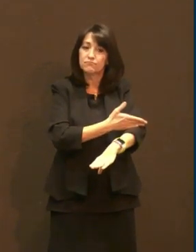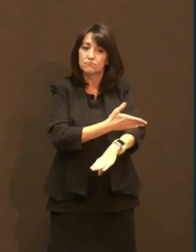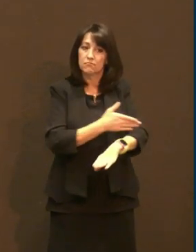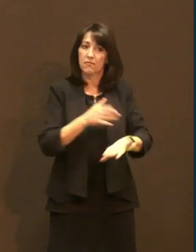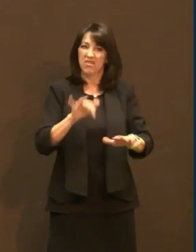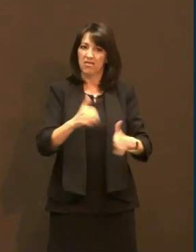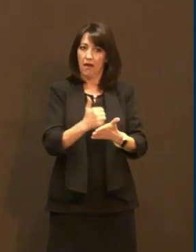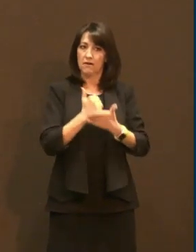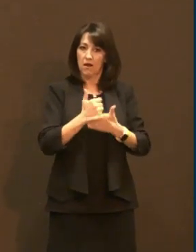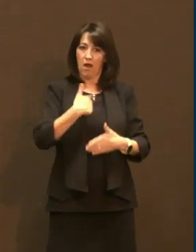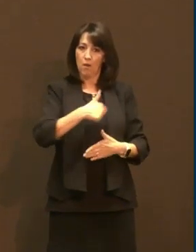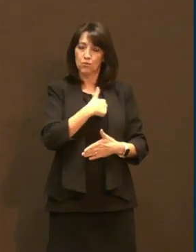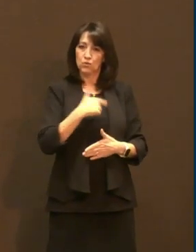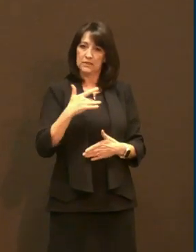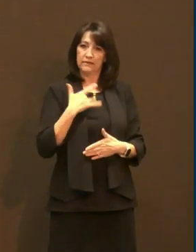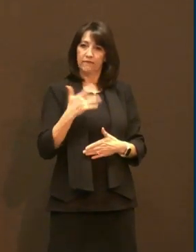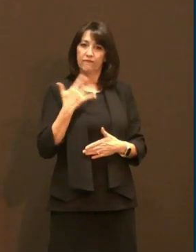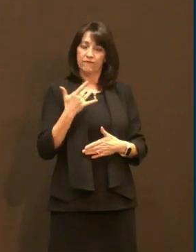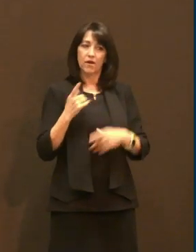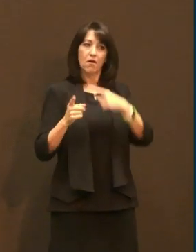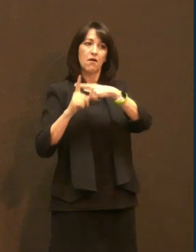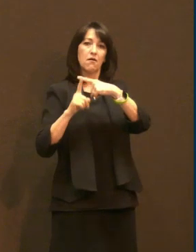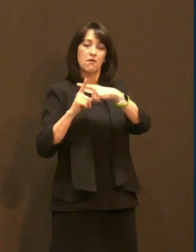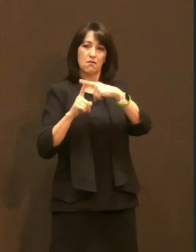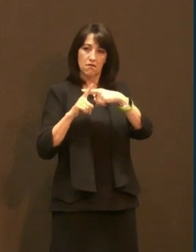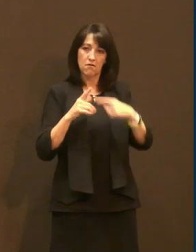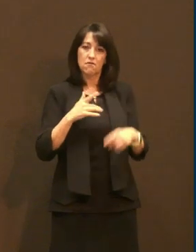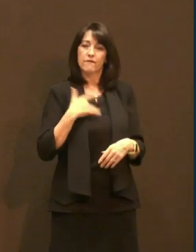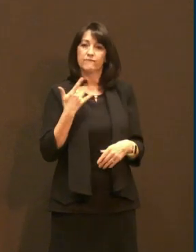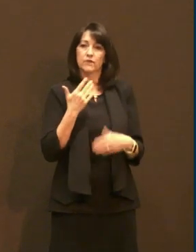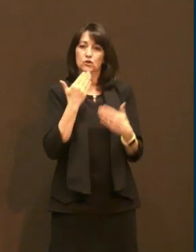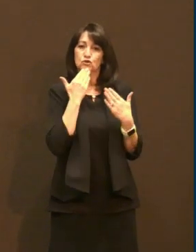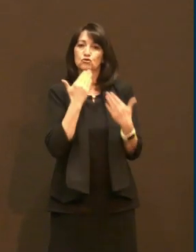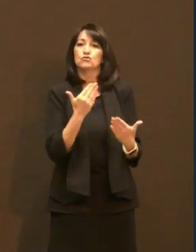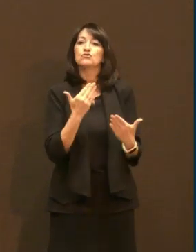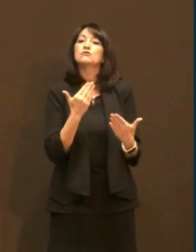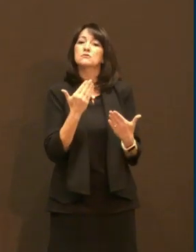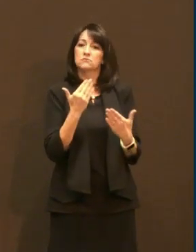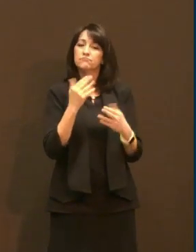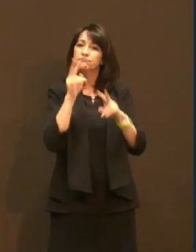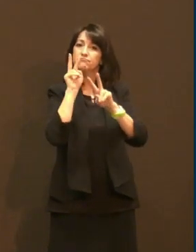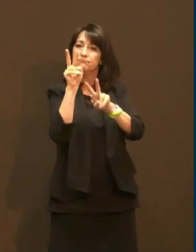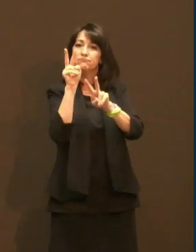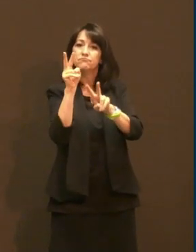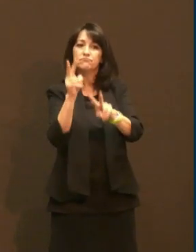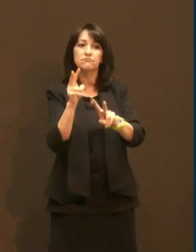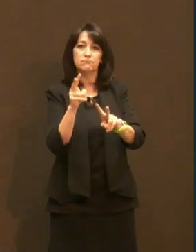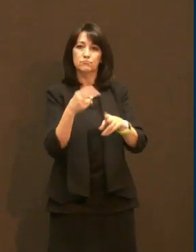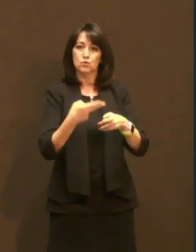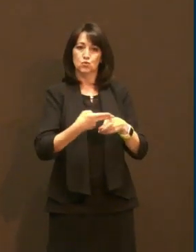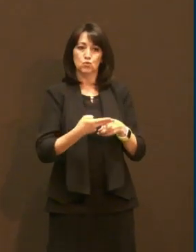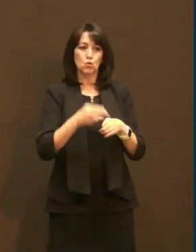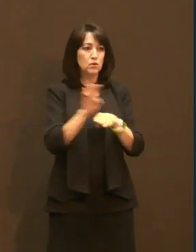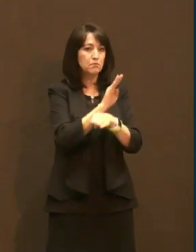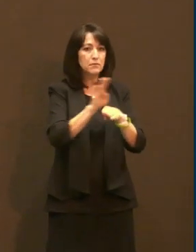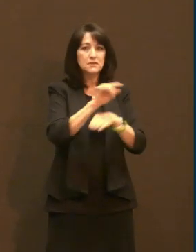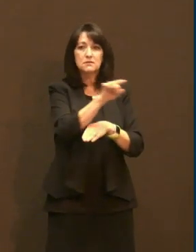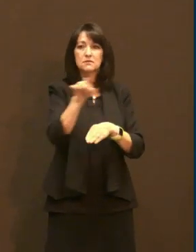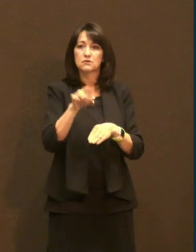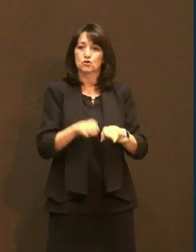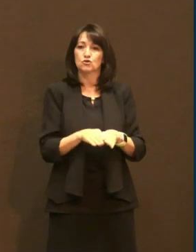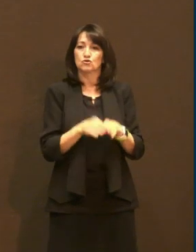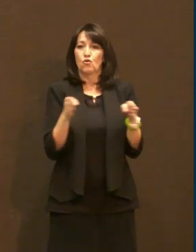optimism that we will be able to start moving towards phase one of reopening later on in the month. Lots more